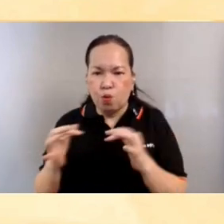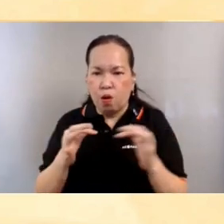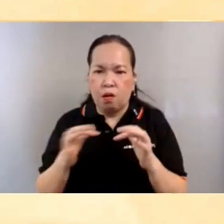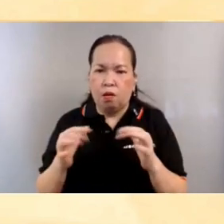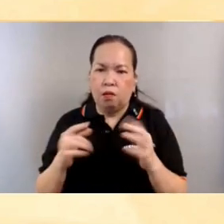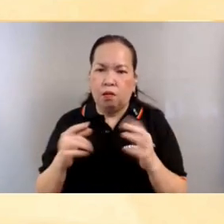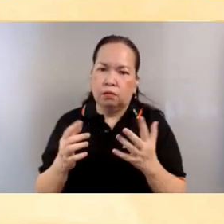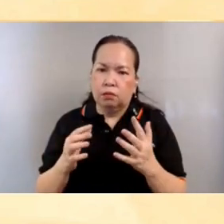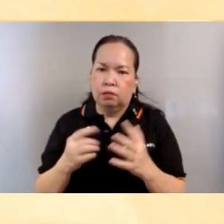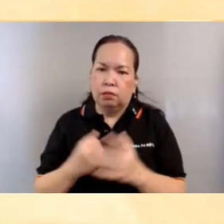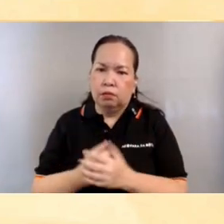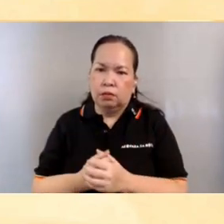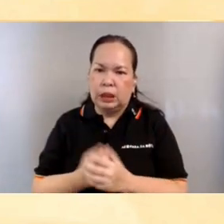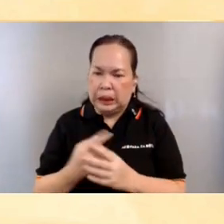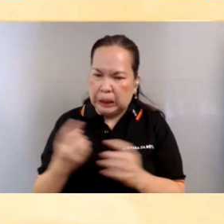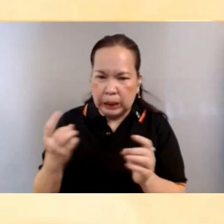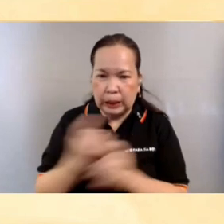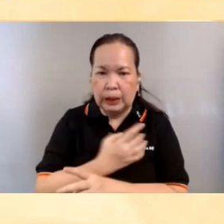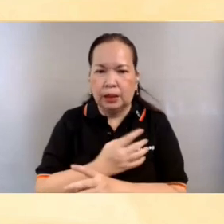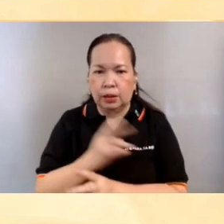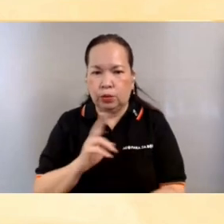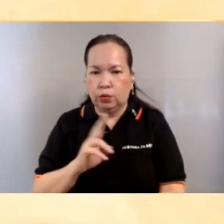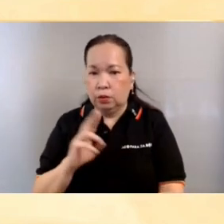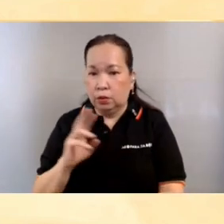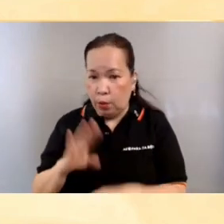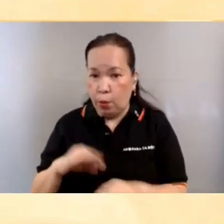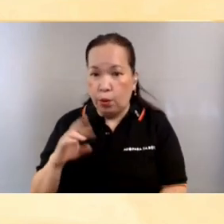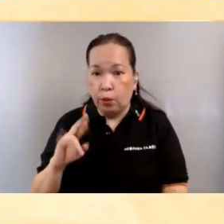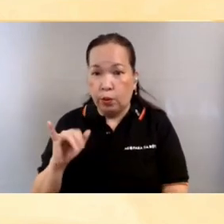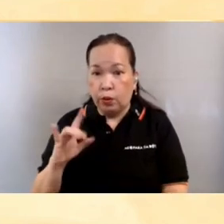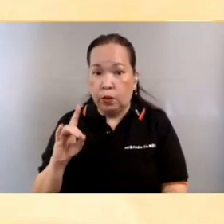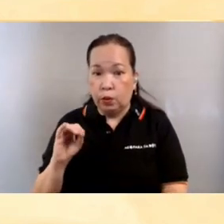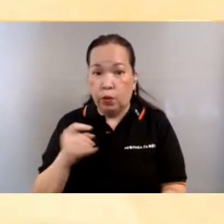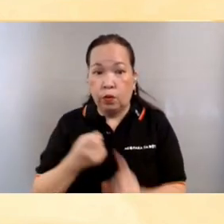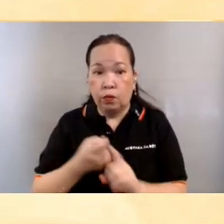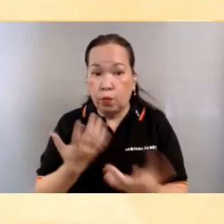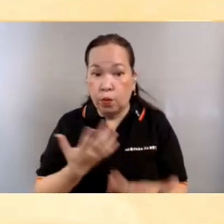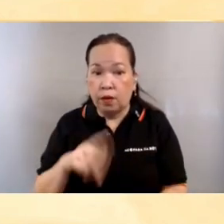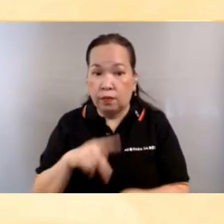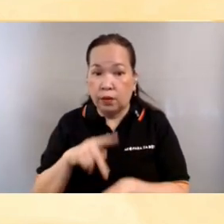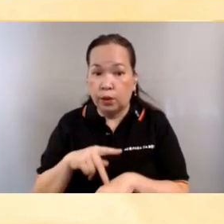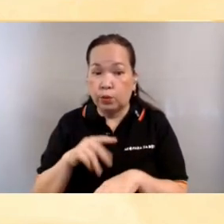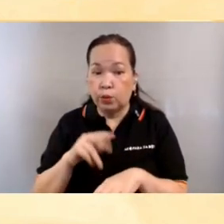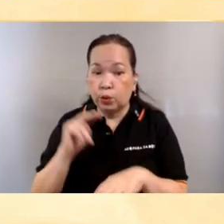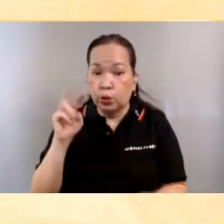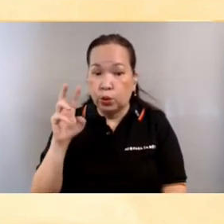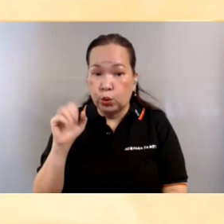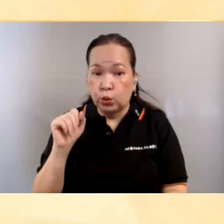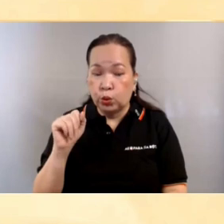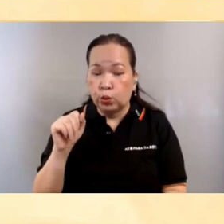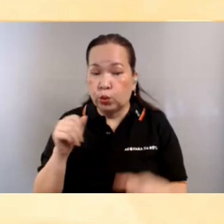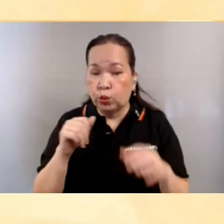that's based on grudge. The source is on Philippine News Agency, a news